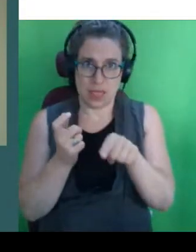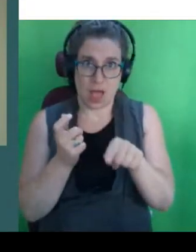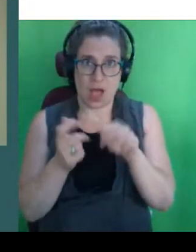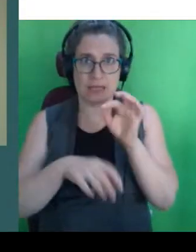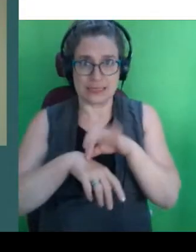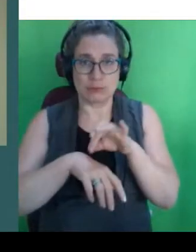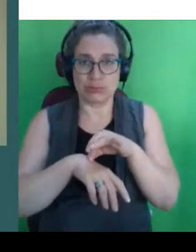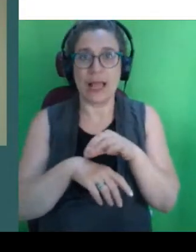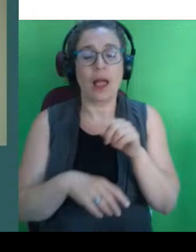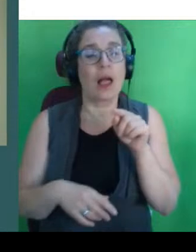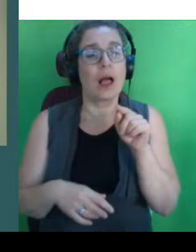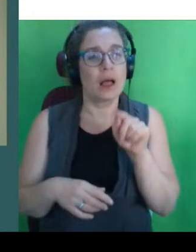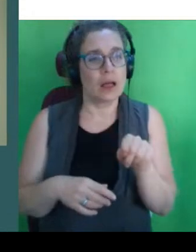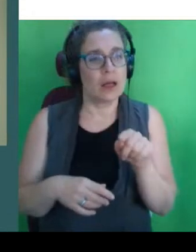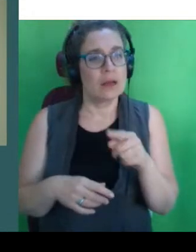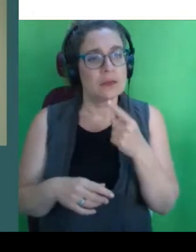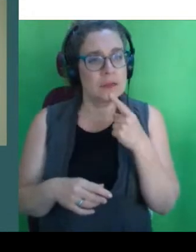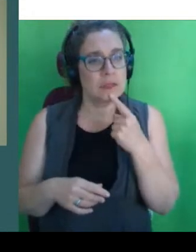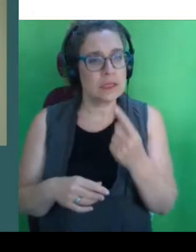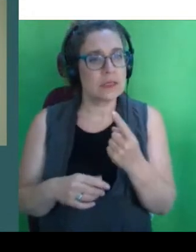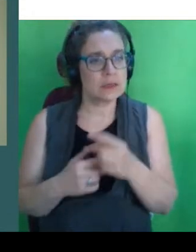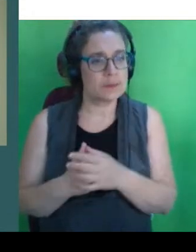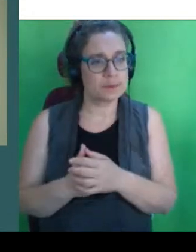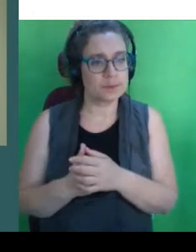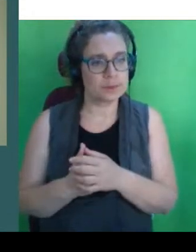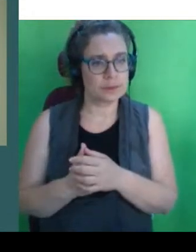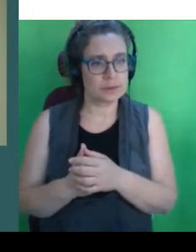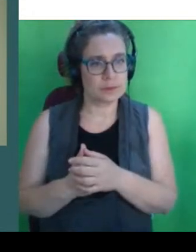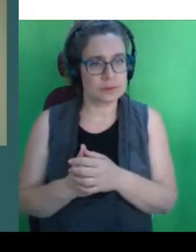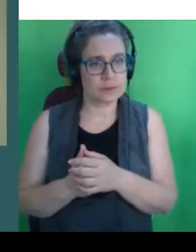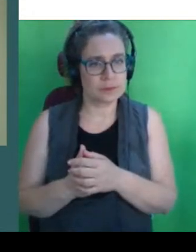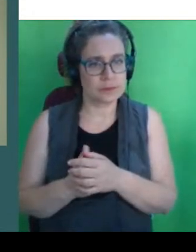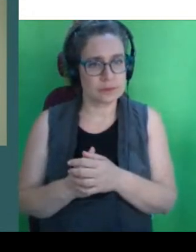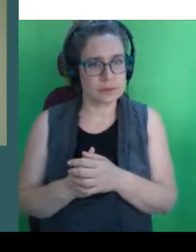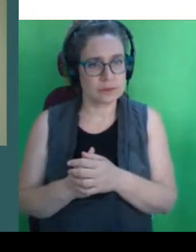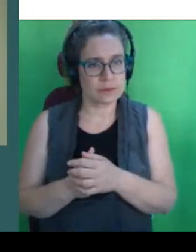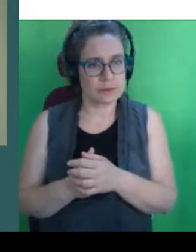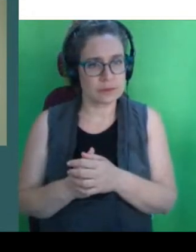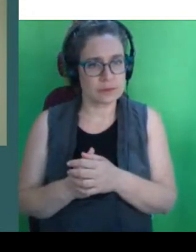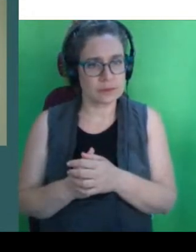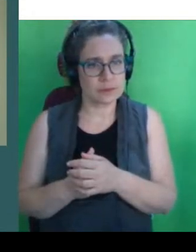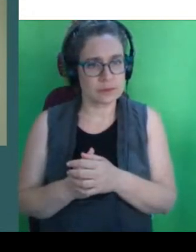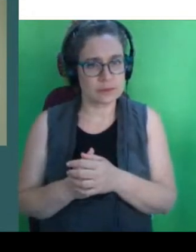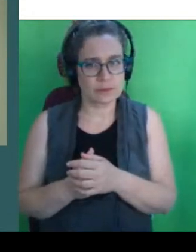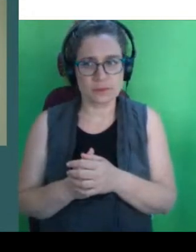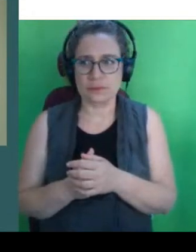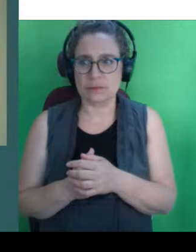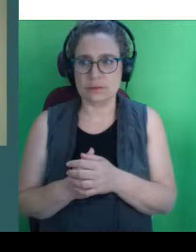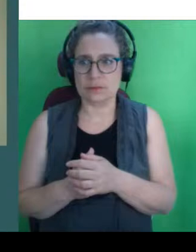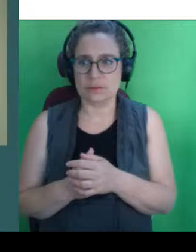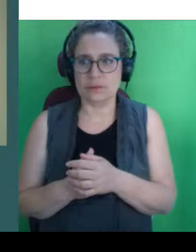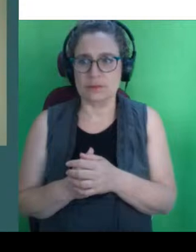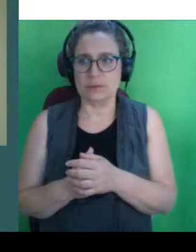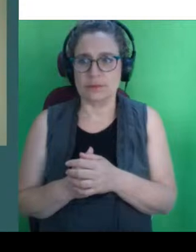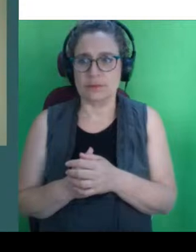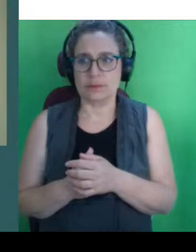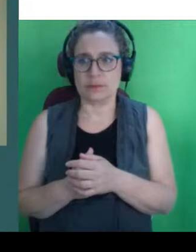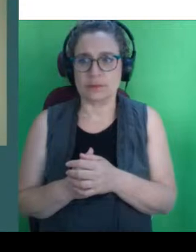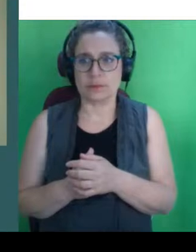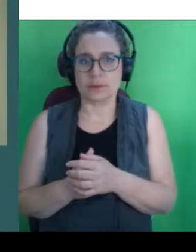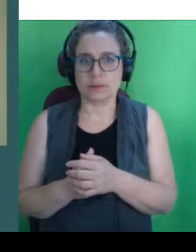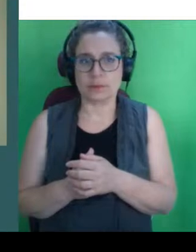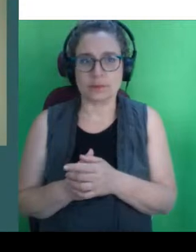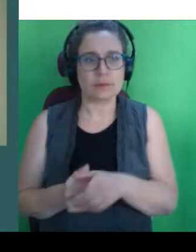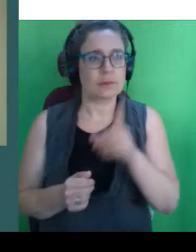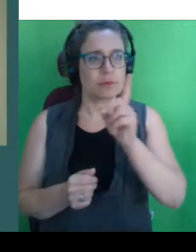talking about kind of skin prick testing, What is the kind of size of